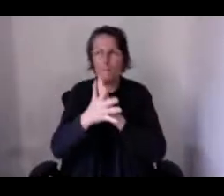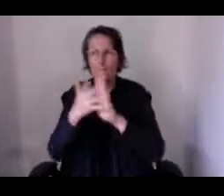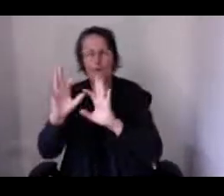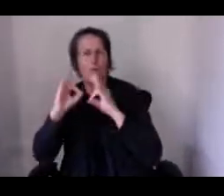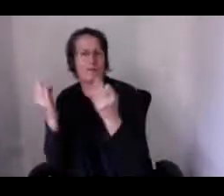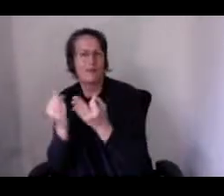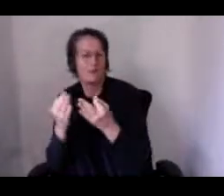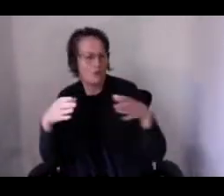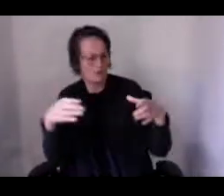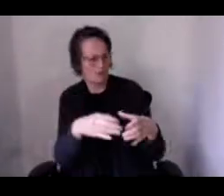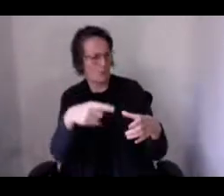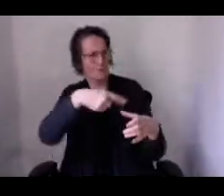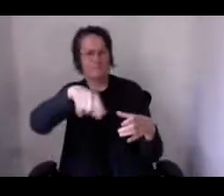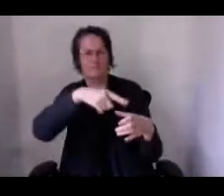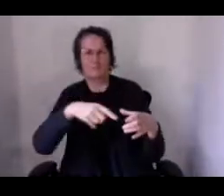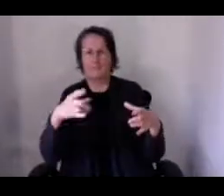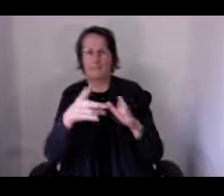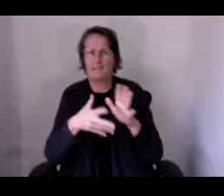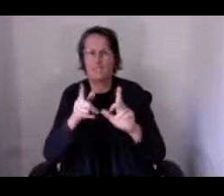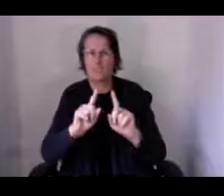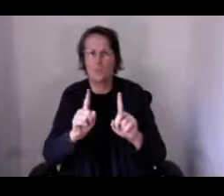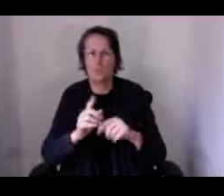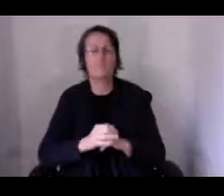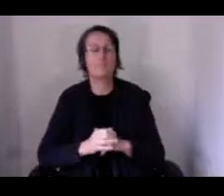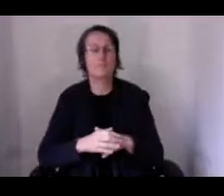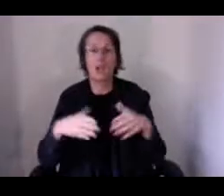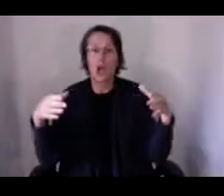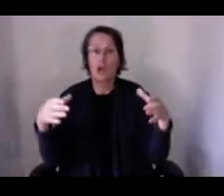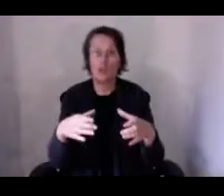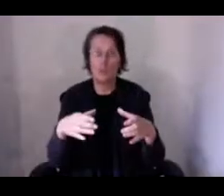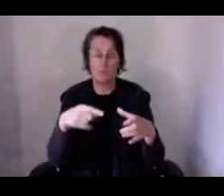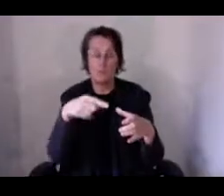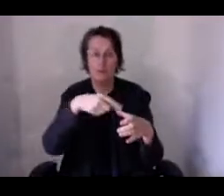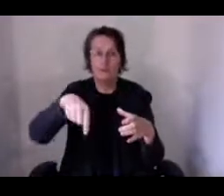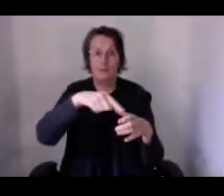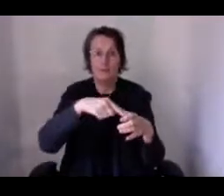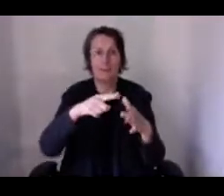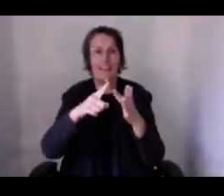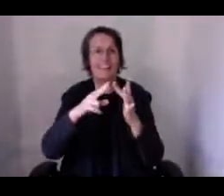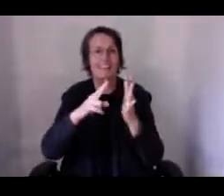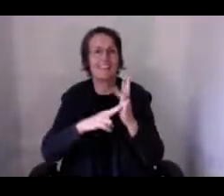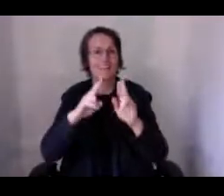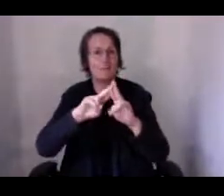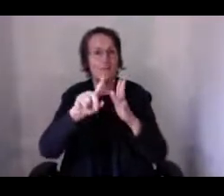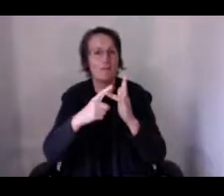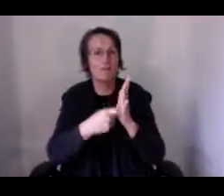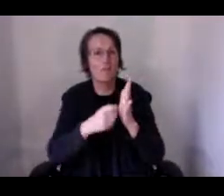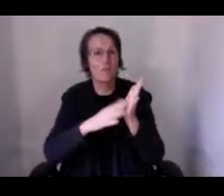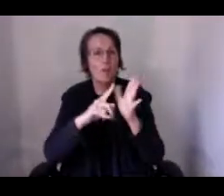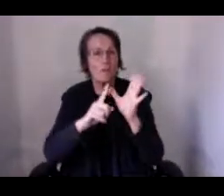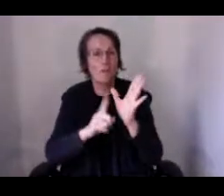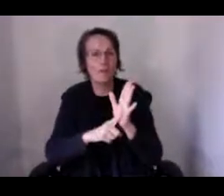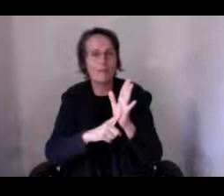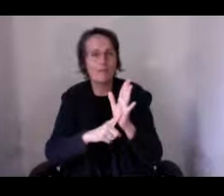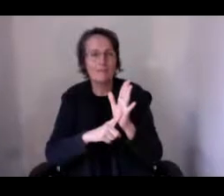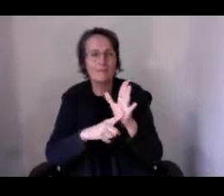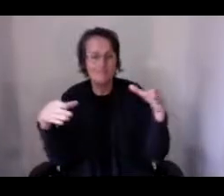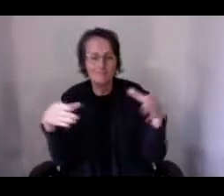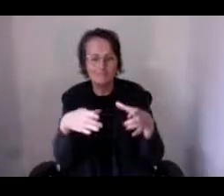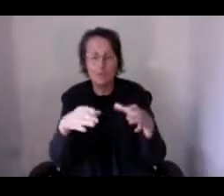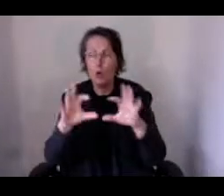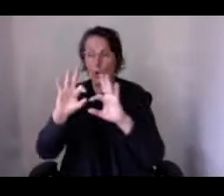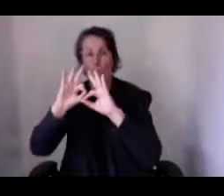instance? A group is sort of more of an informal, like collective of people. Like an